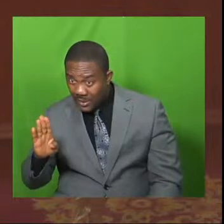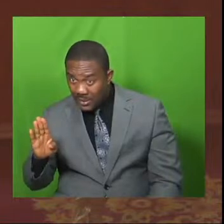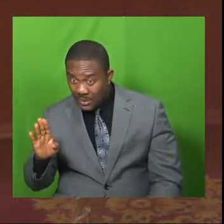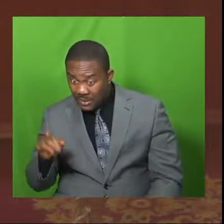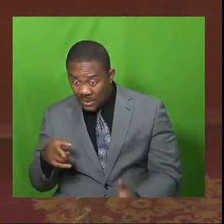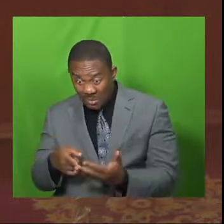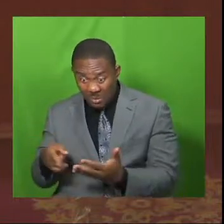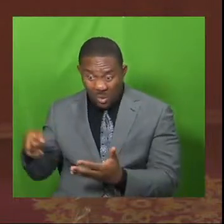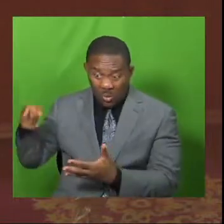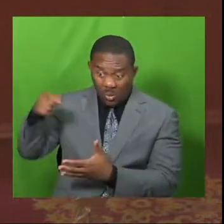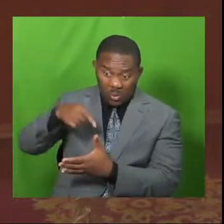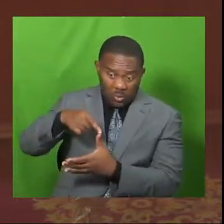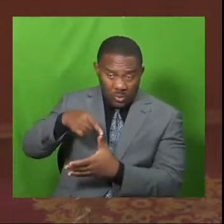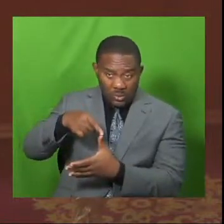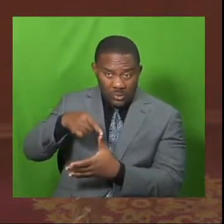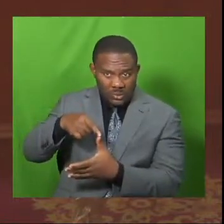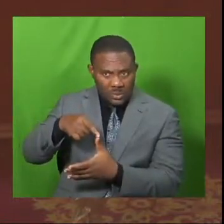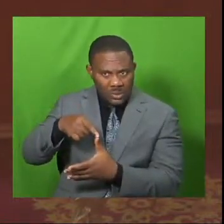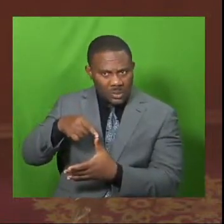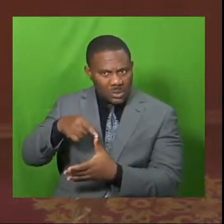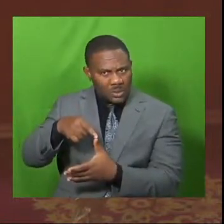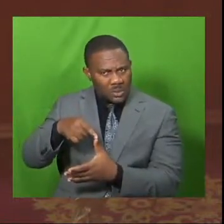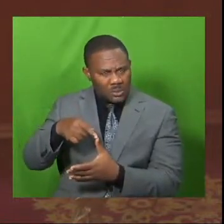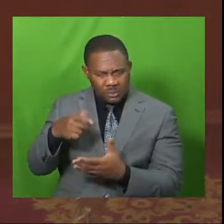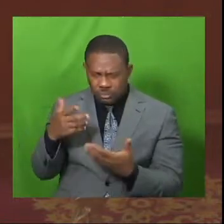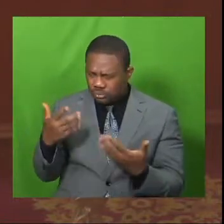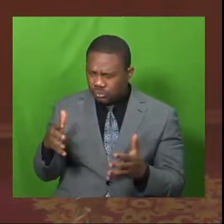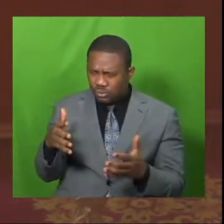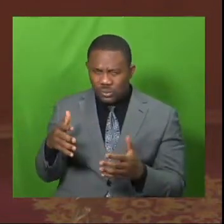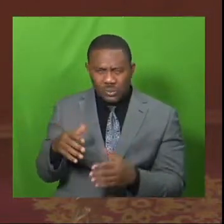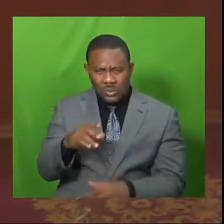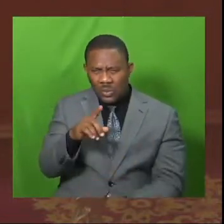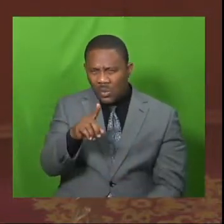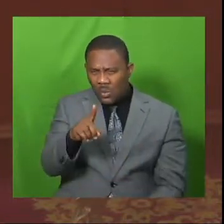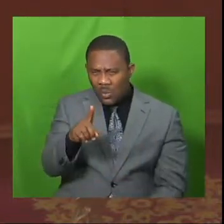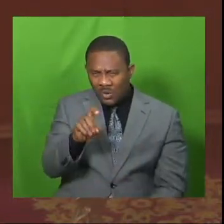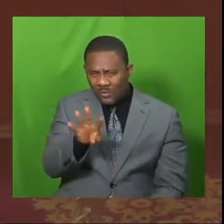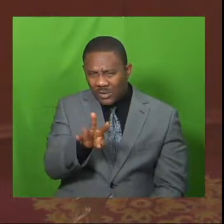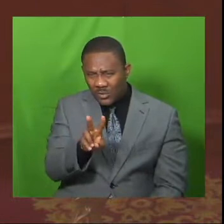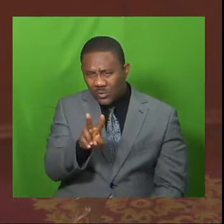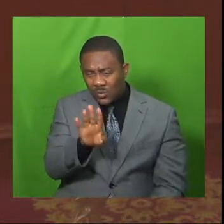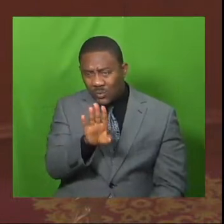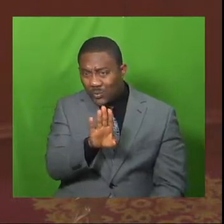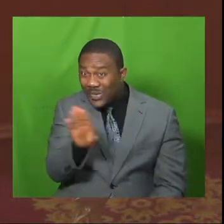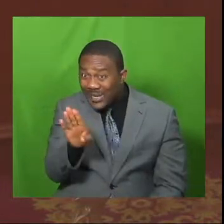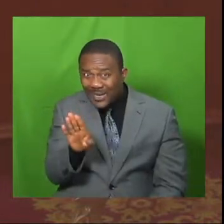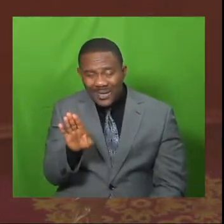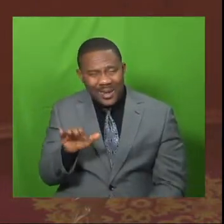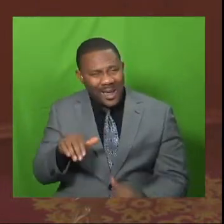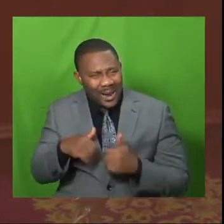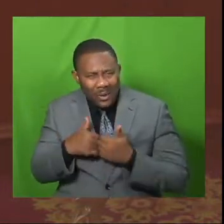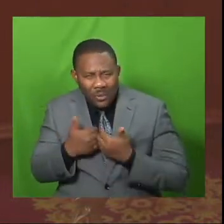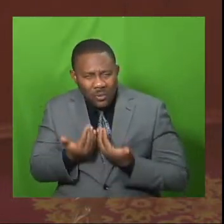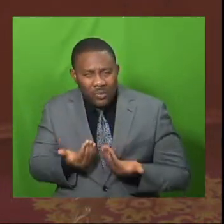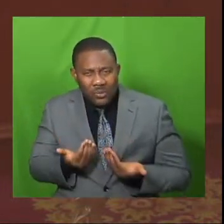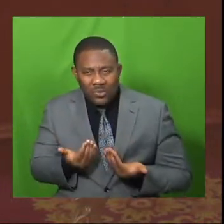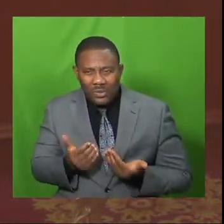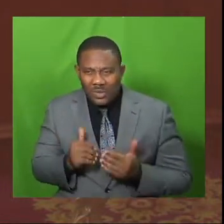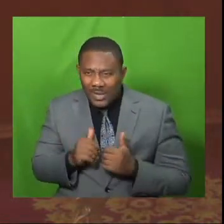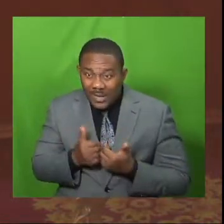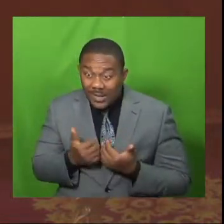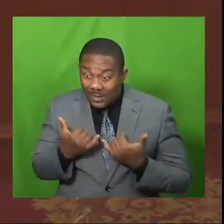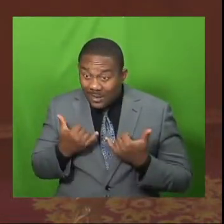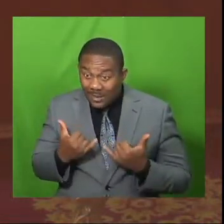By 2021, you have doubled your entire expenditure to 142 billion from 70 billion. And you are